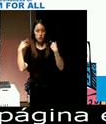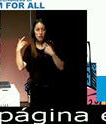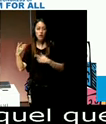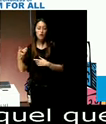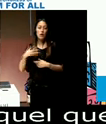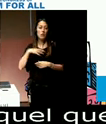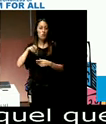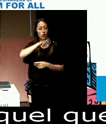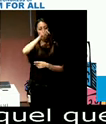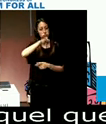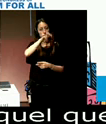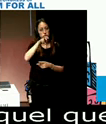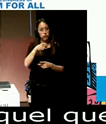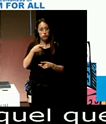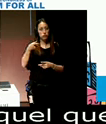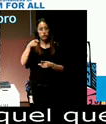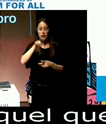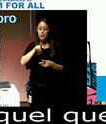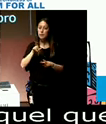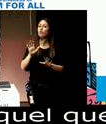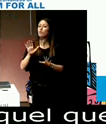web interface.